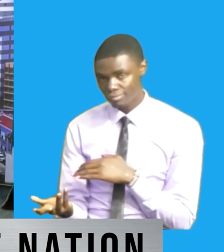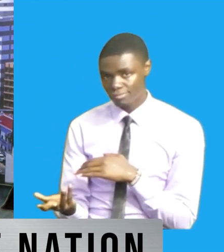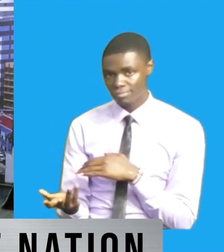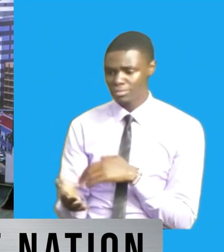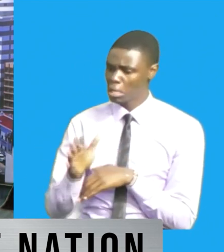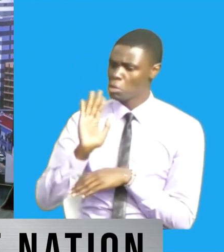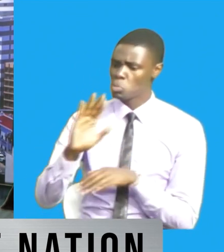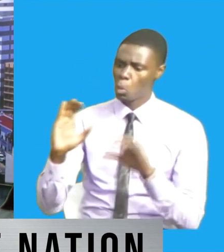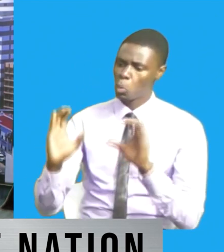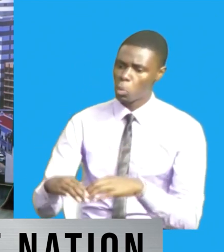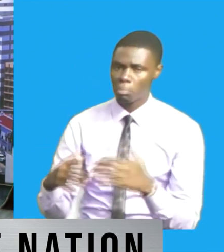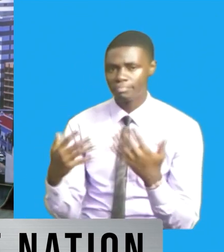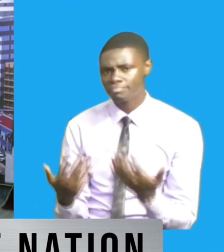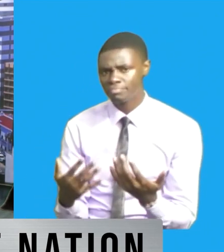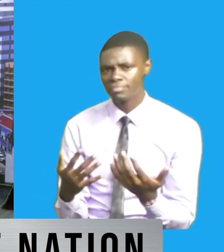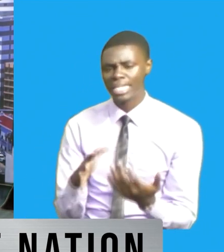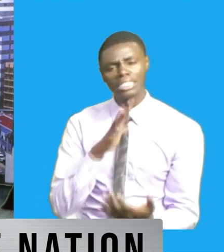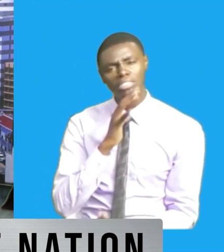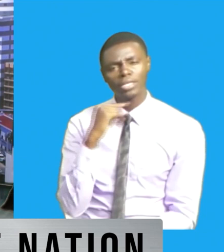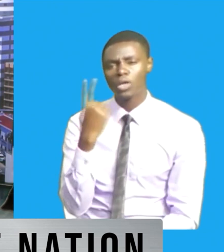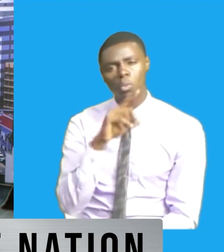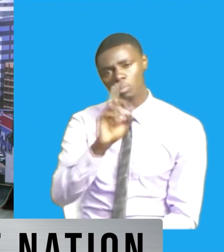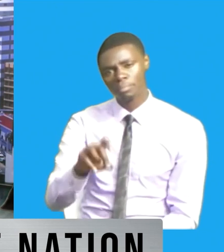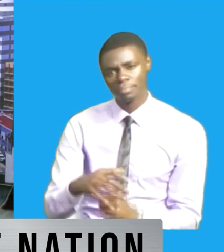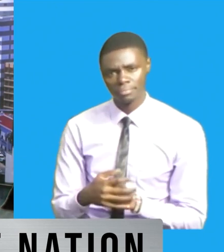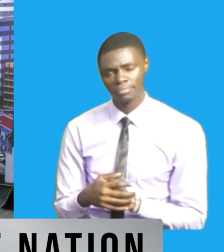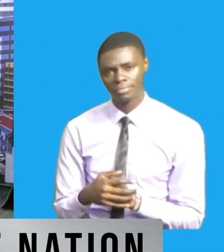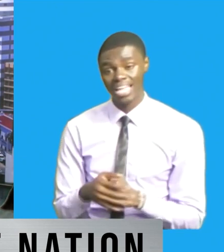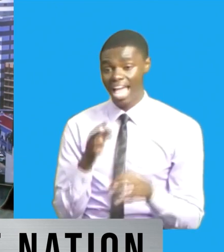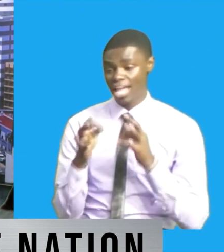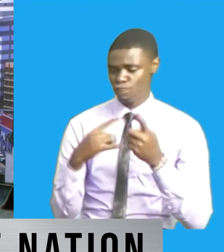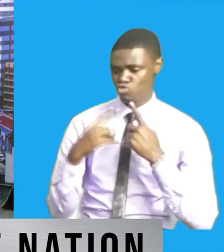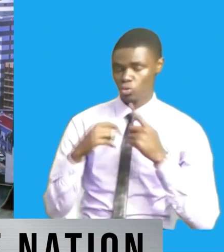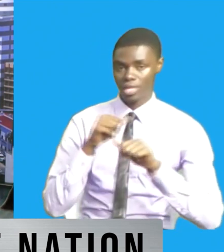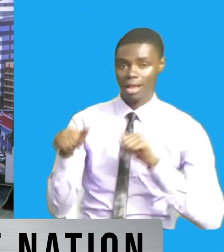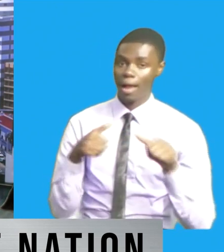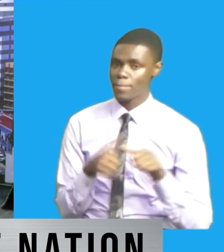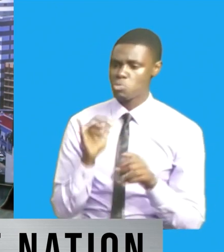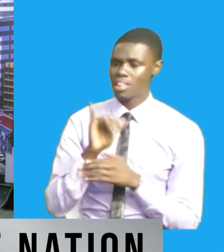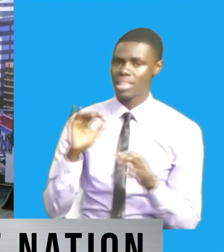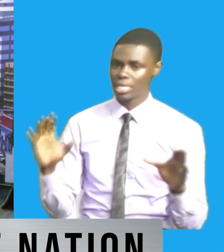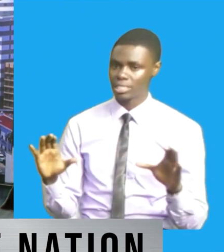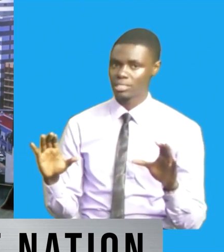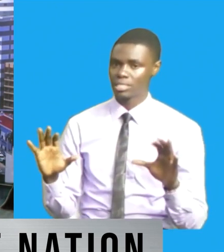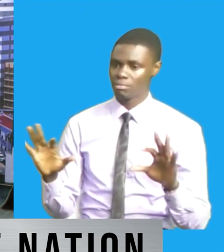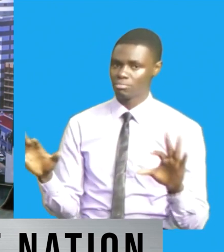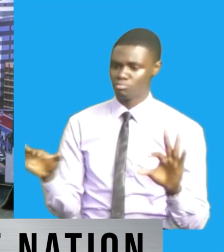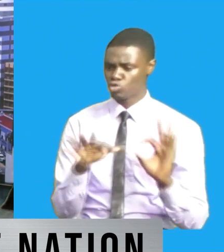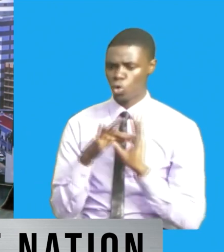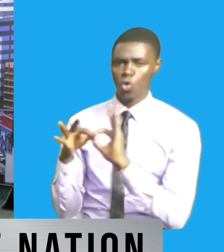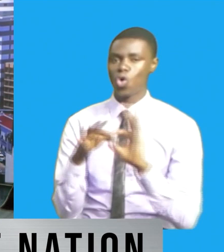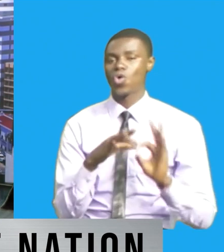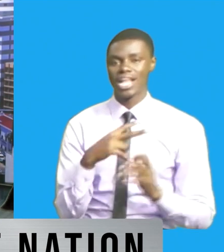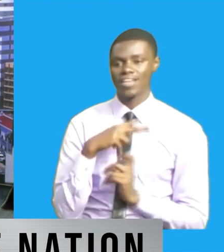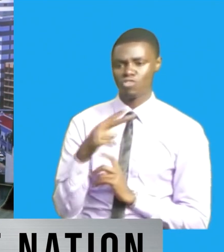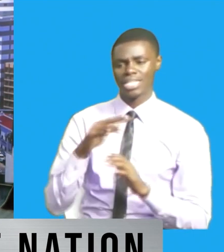your group? Who is going to speak? Because if you're talking about that collective voice, I think it